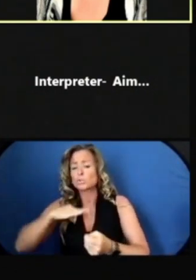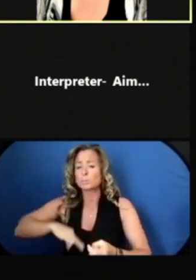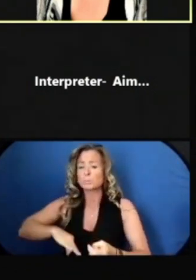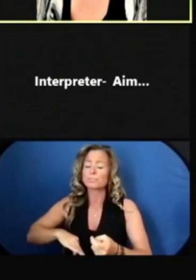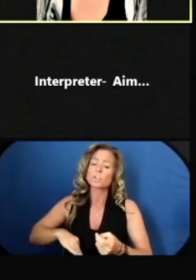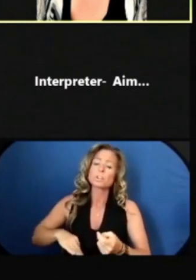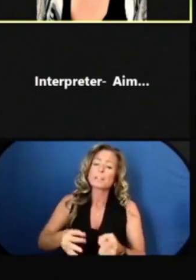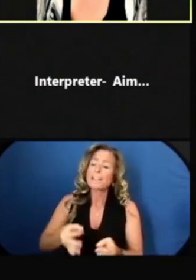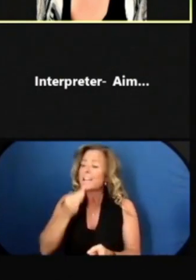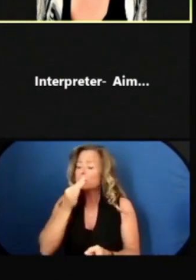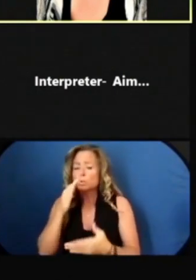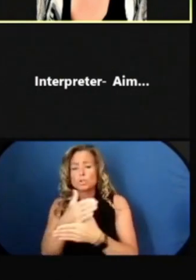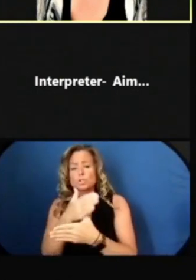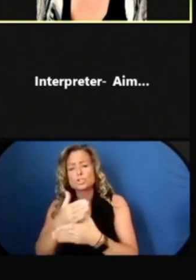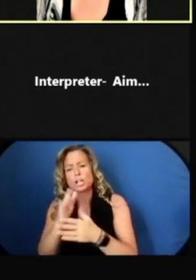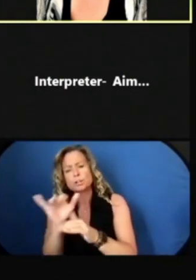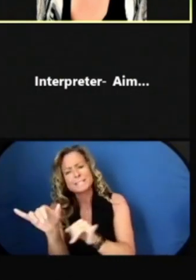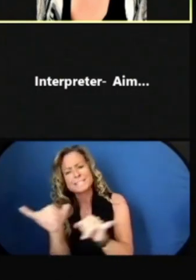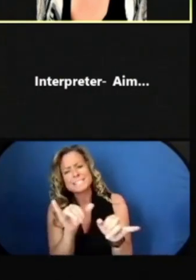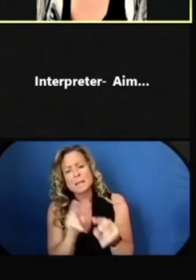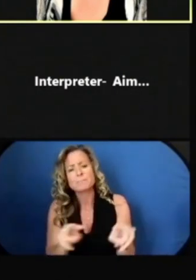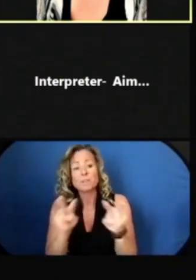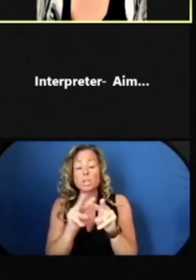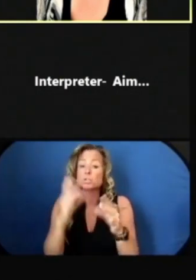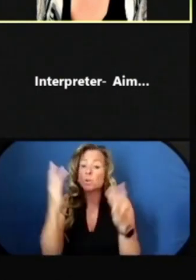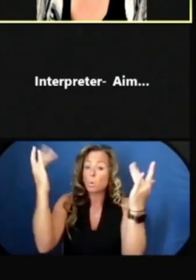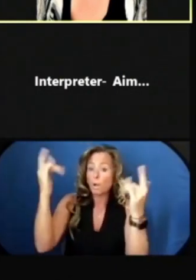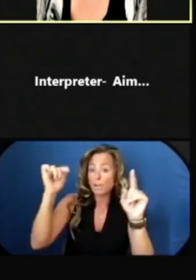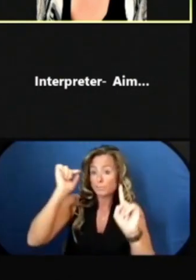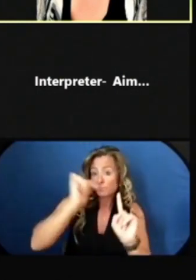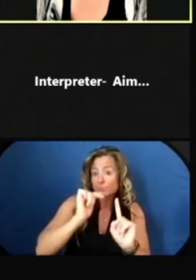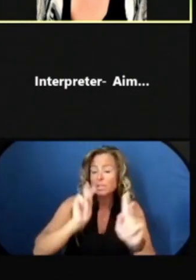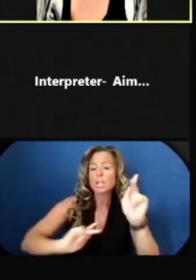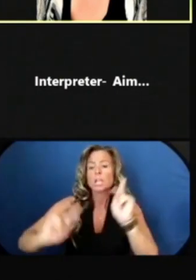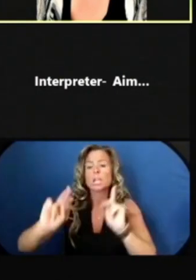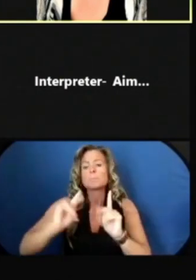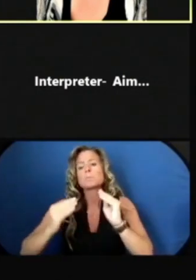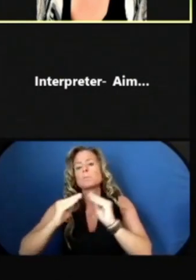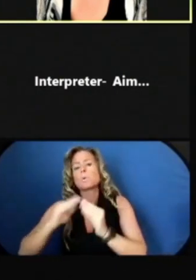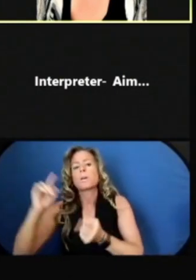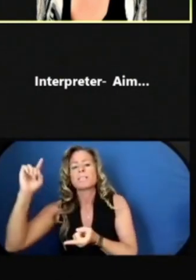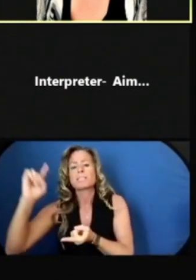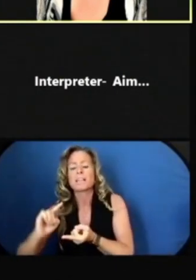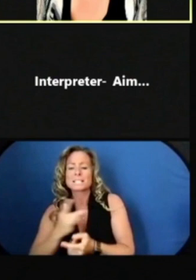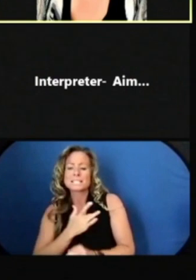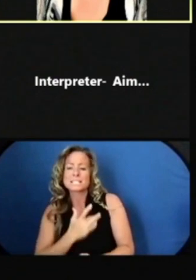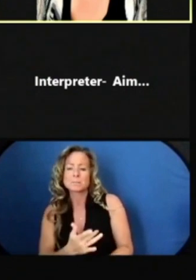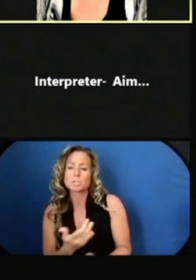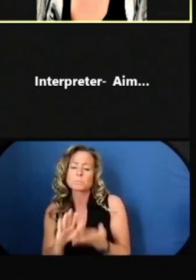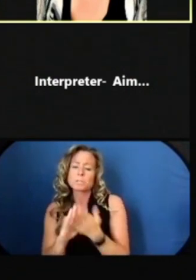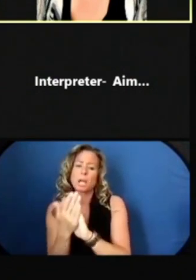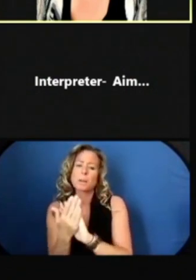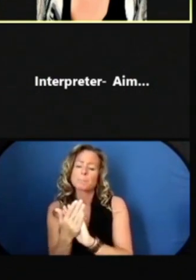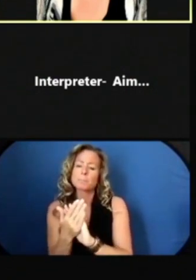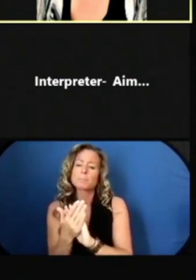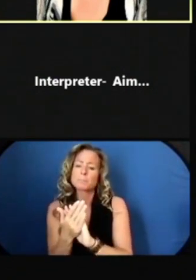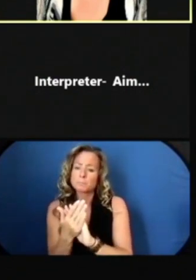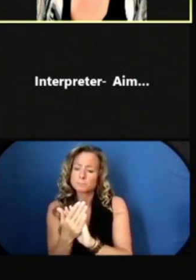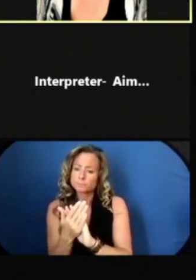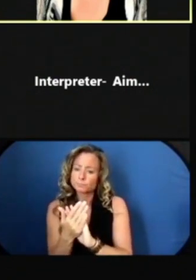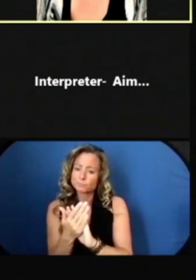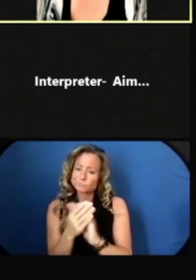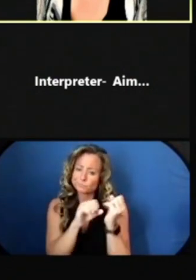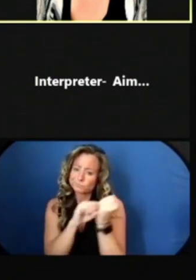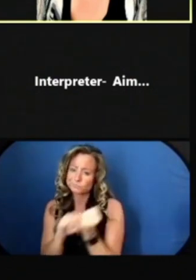share their own values. And because of this, people are less likely to become polarized on a topic when they